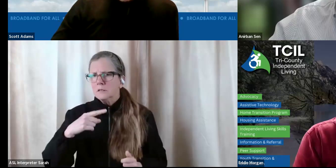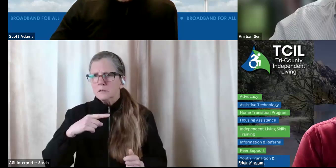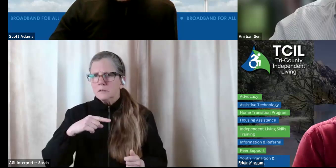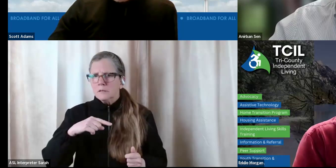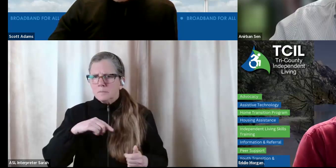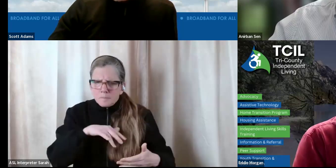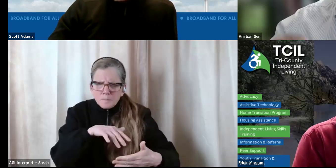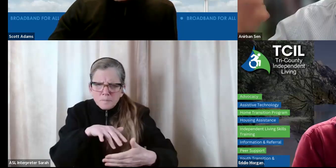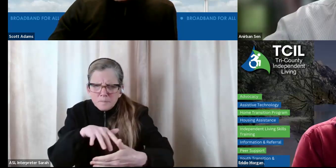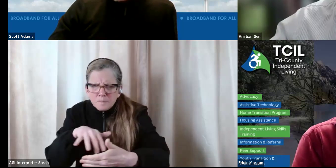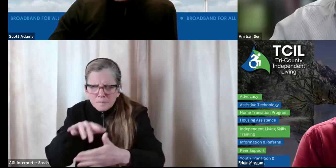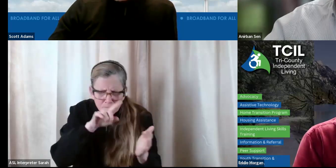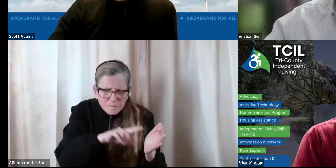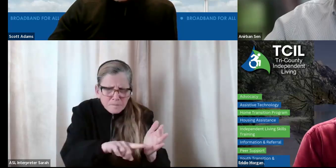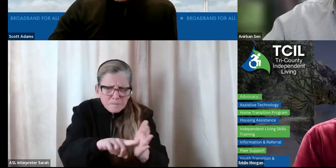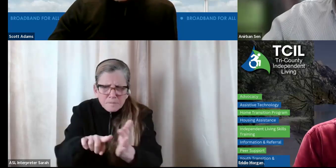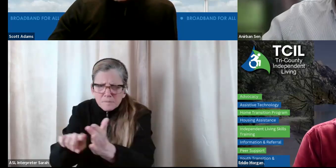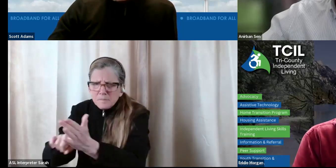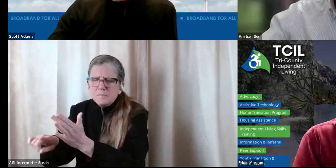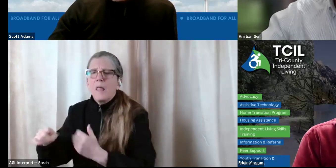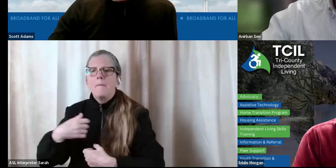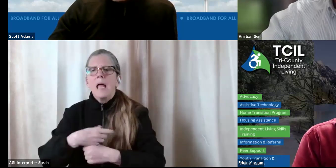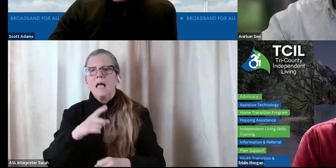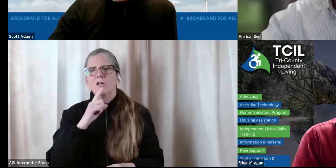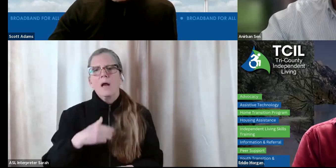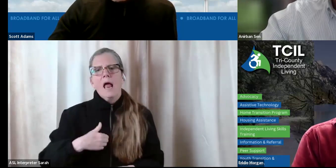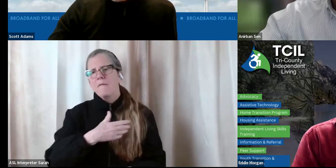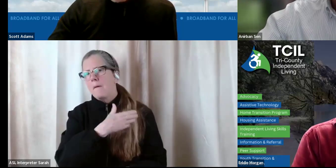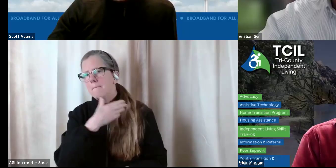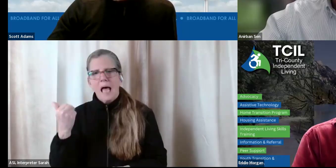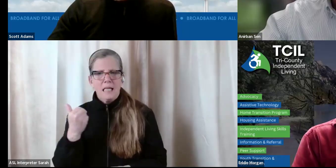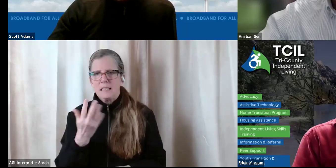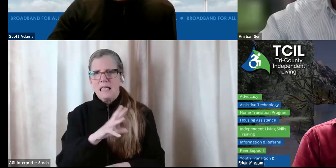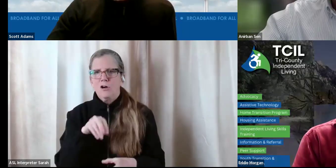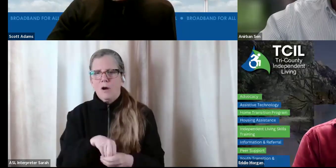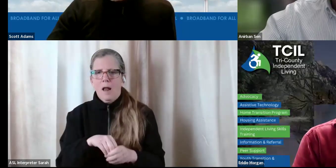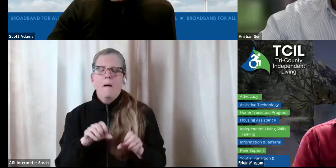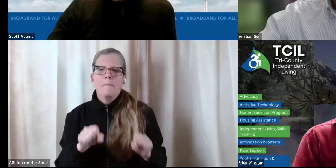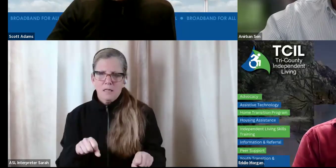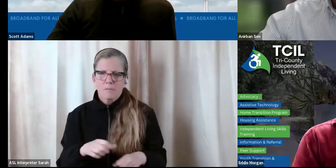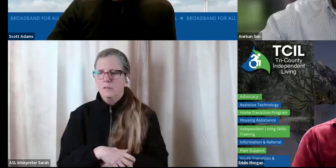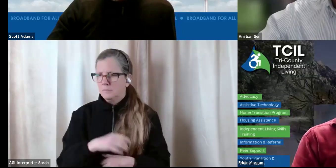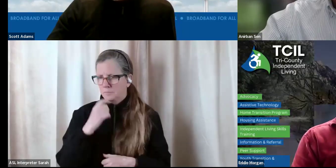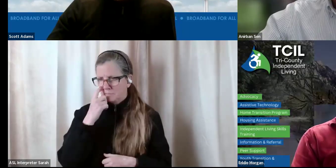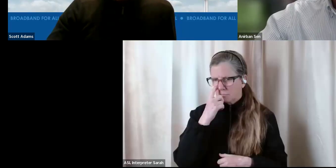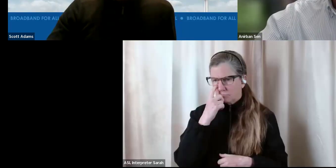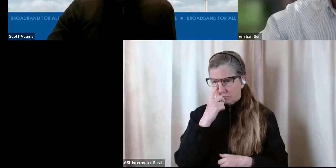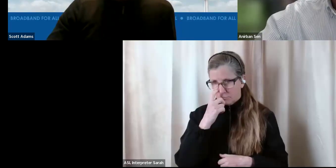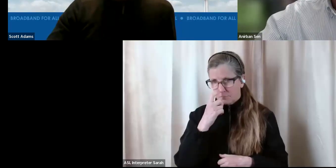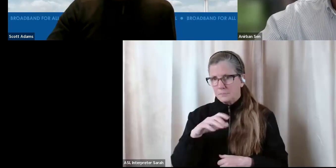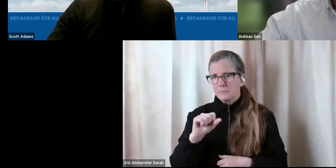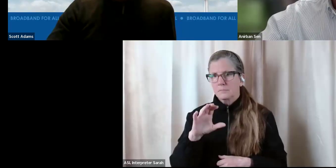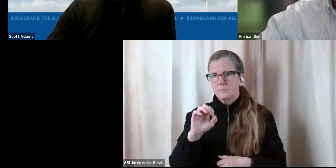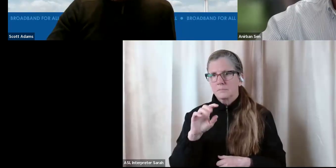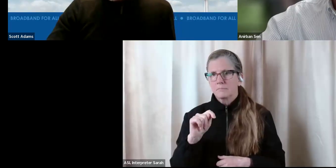that we're actually getting the best product and best integrations that we can. So, yeah. Got it. Thank you, Mr. Morgan, and